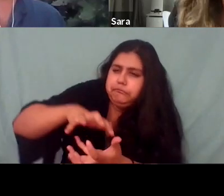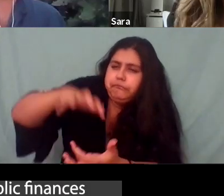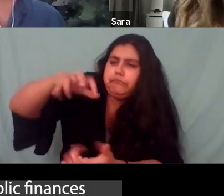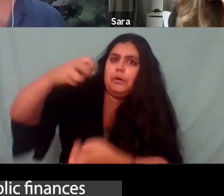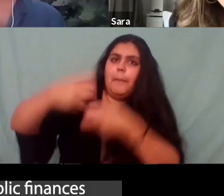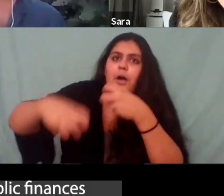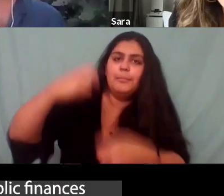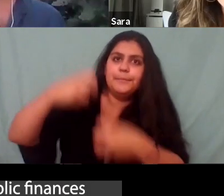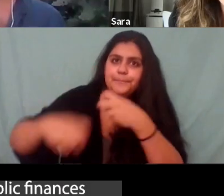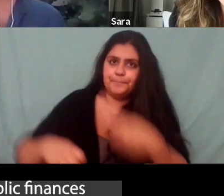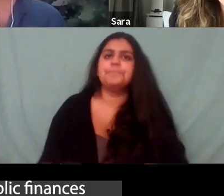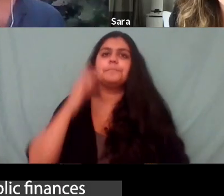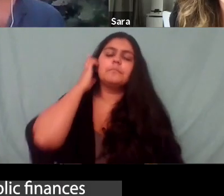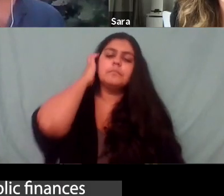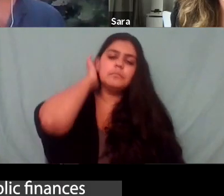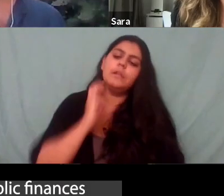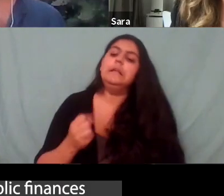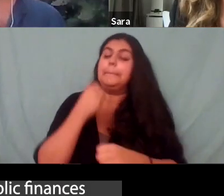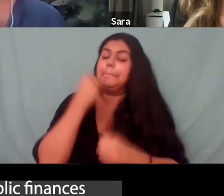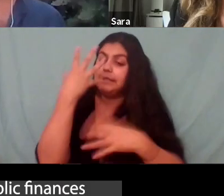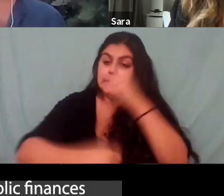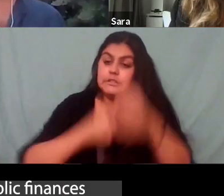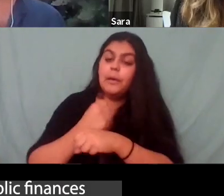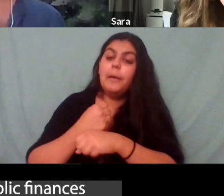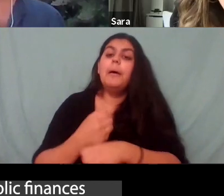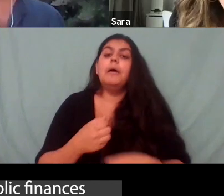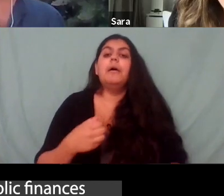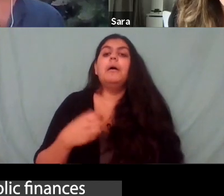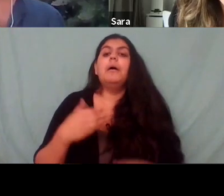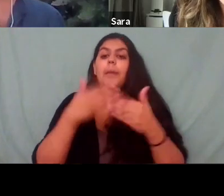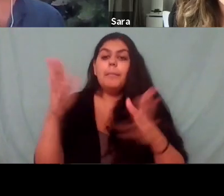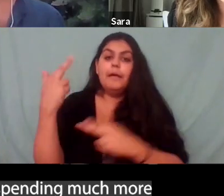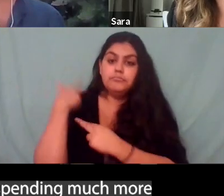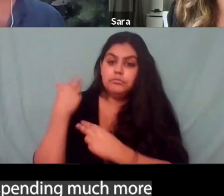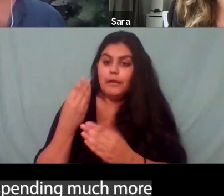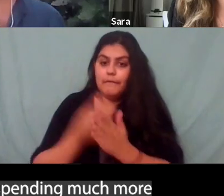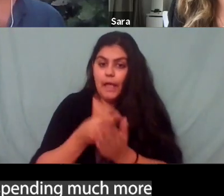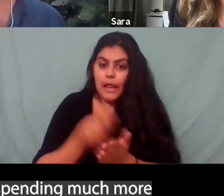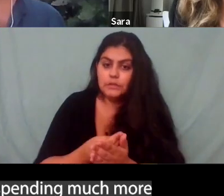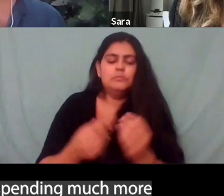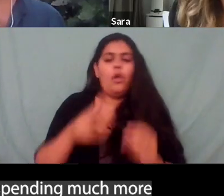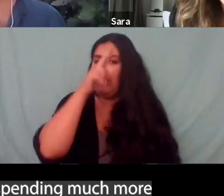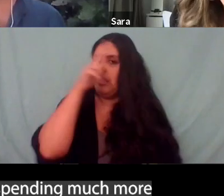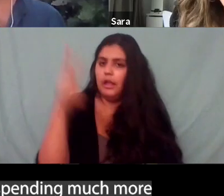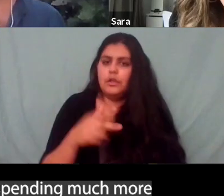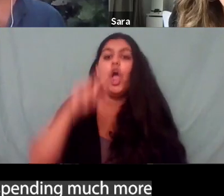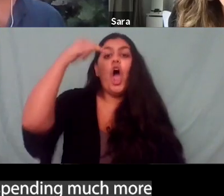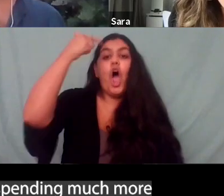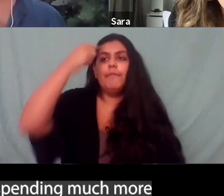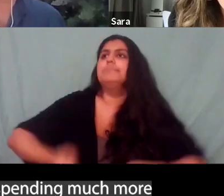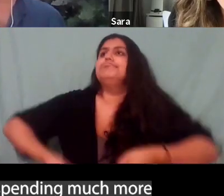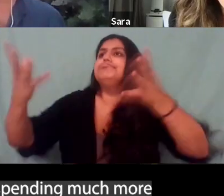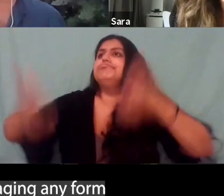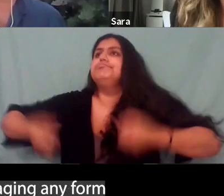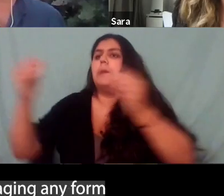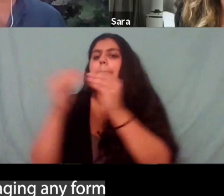For years, public finances have been in an extremely poor state, the government was spending much more than it was collecting